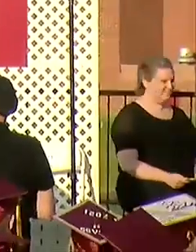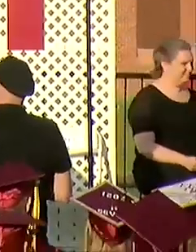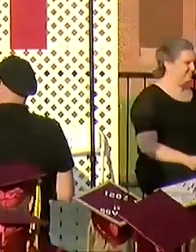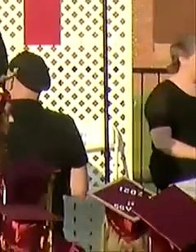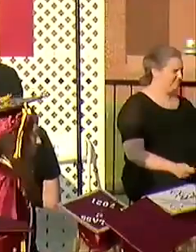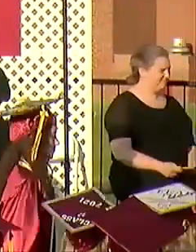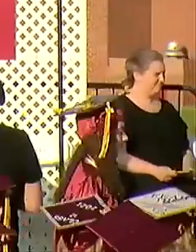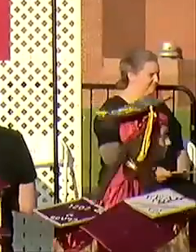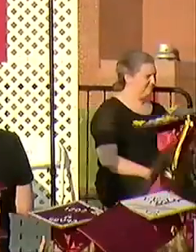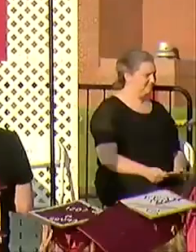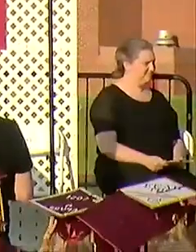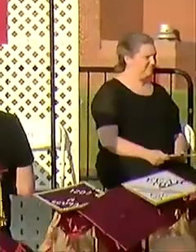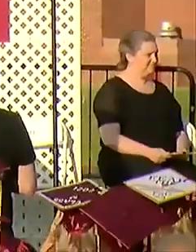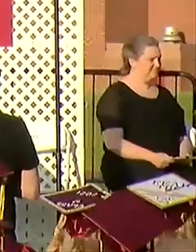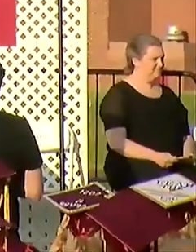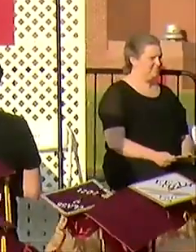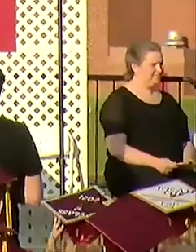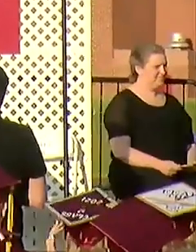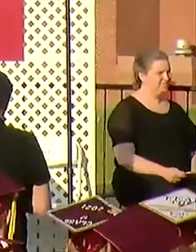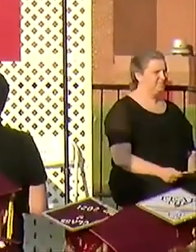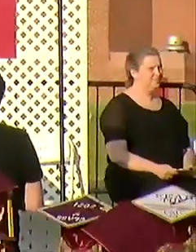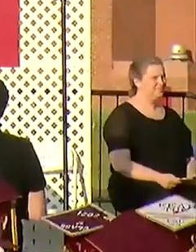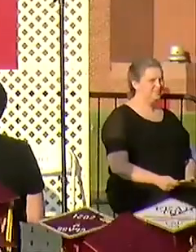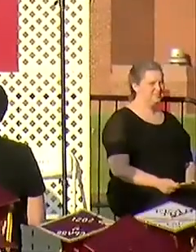Robert Joseph Chamberlain III.